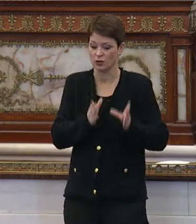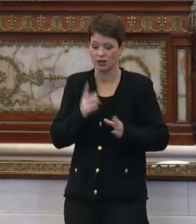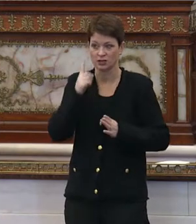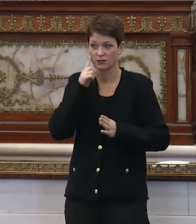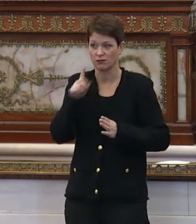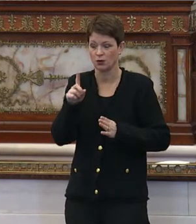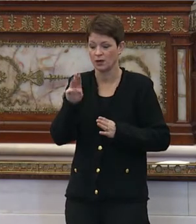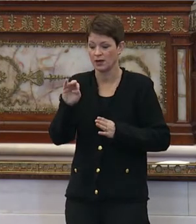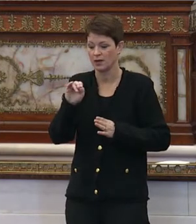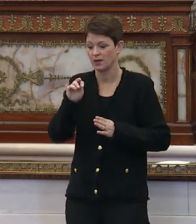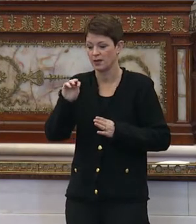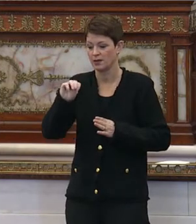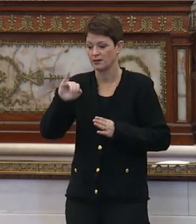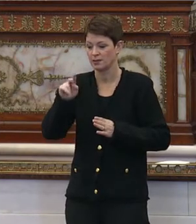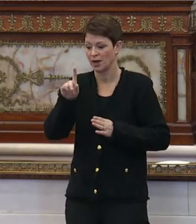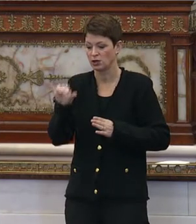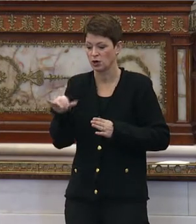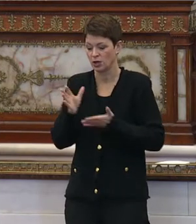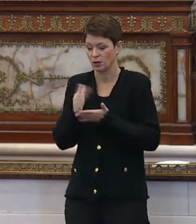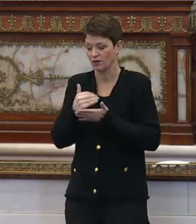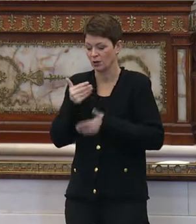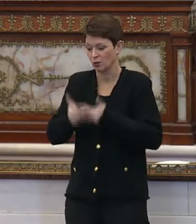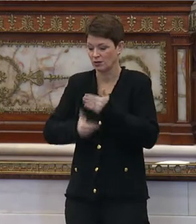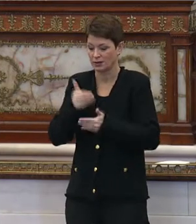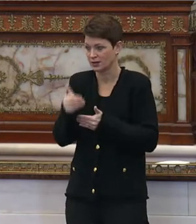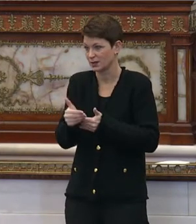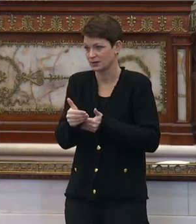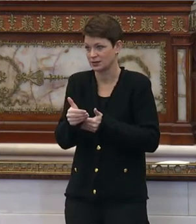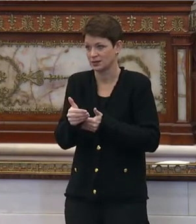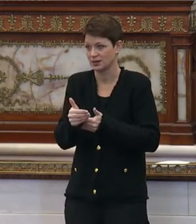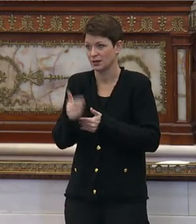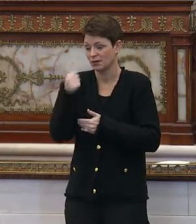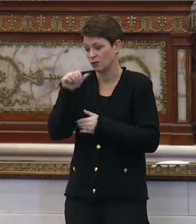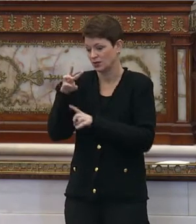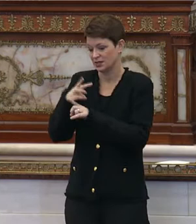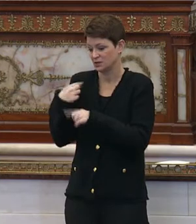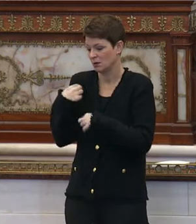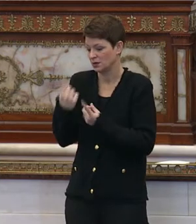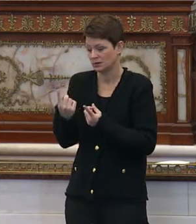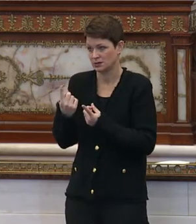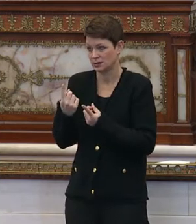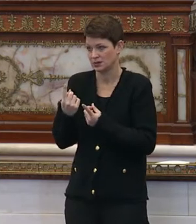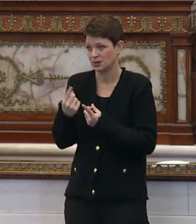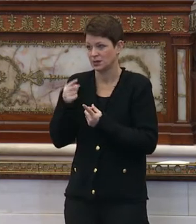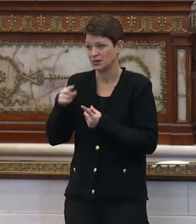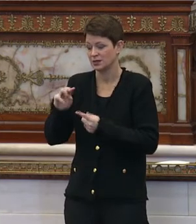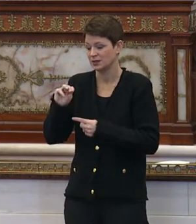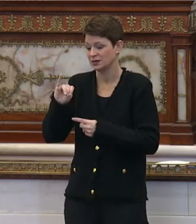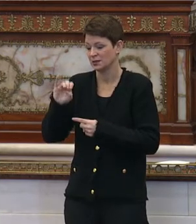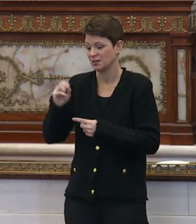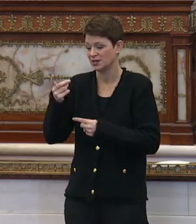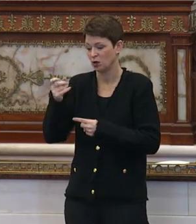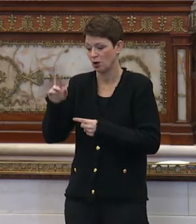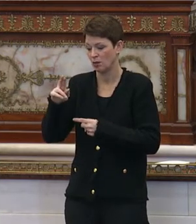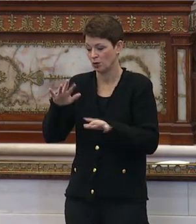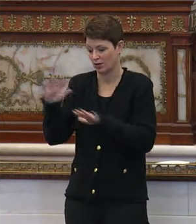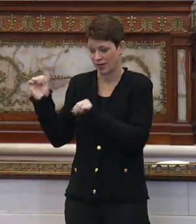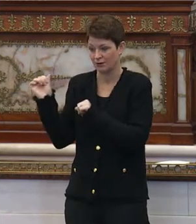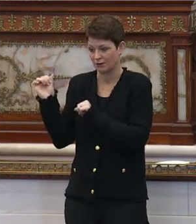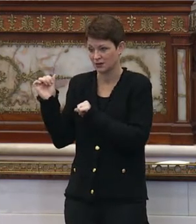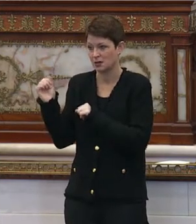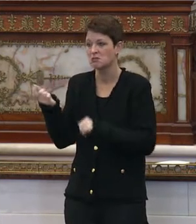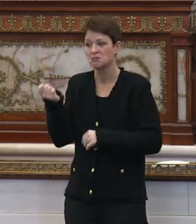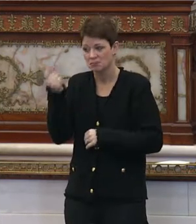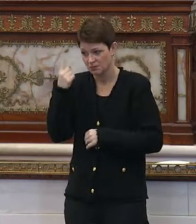of the minority review process for 6 months since Ms. Harper left. I understand